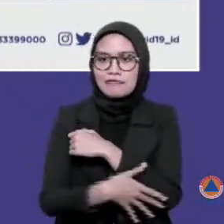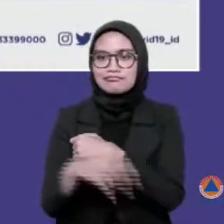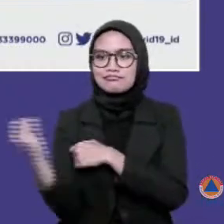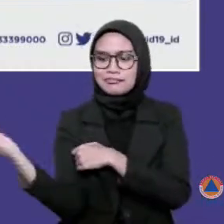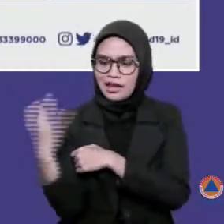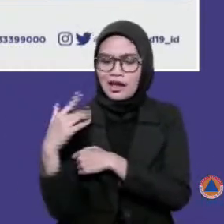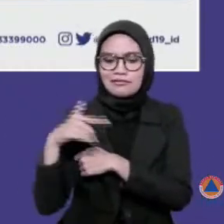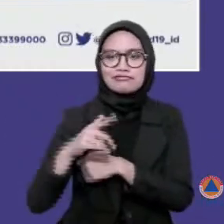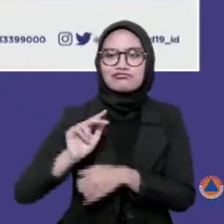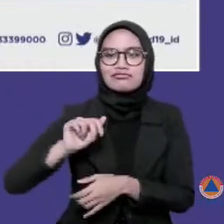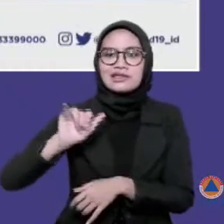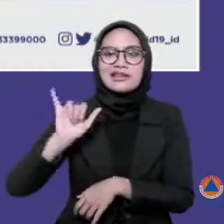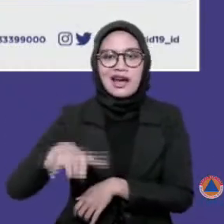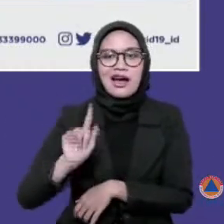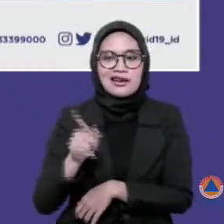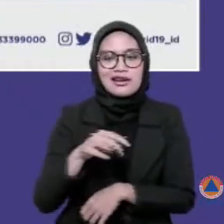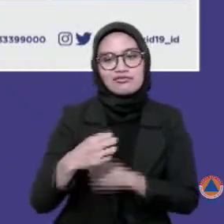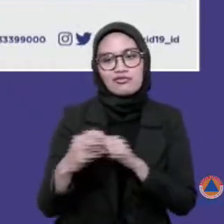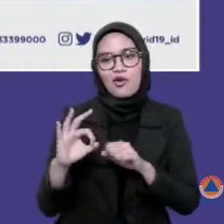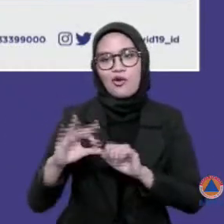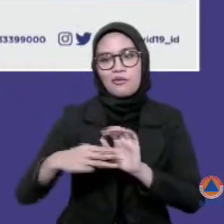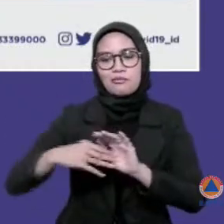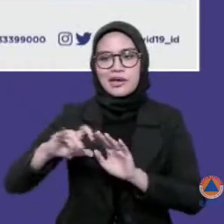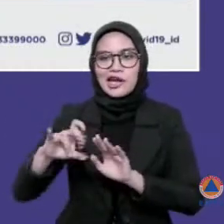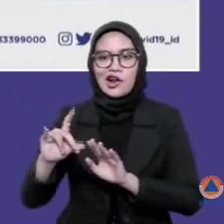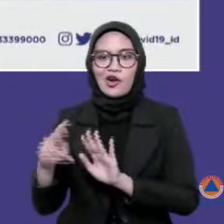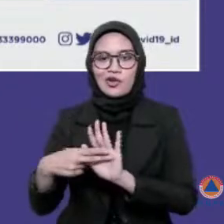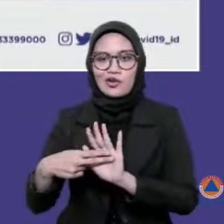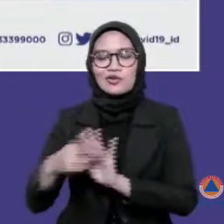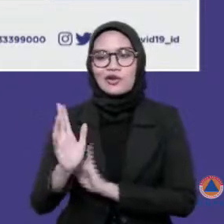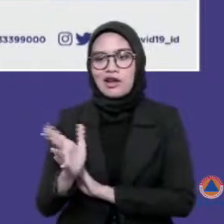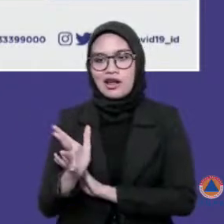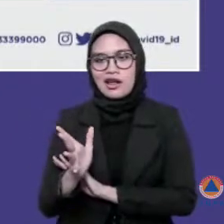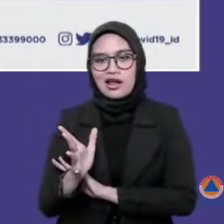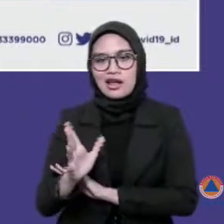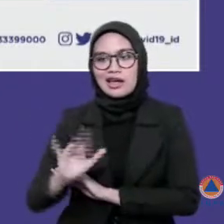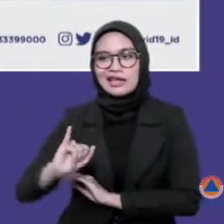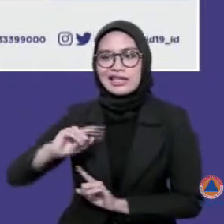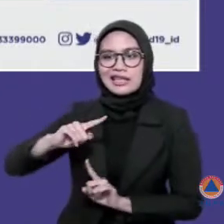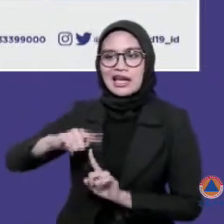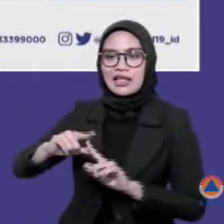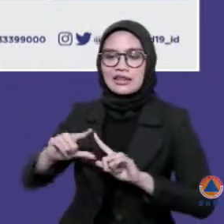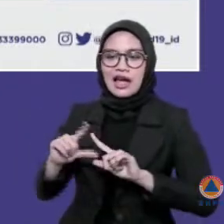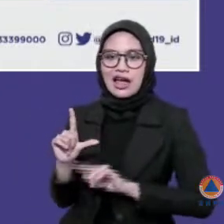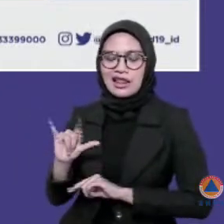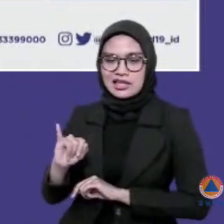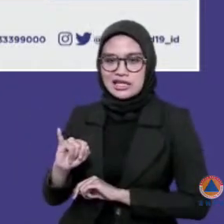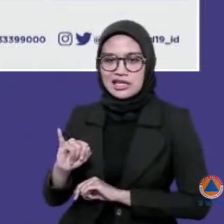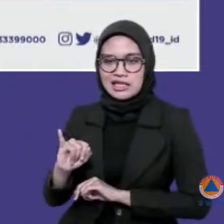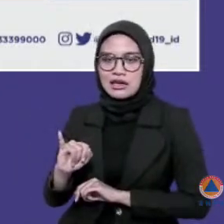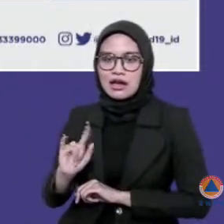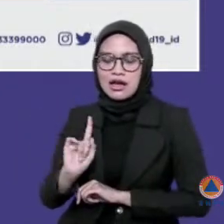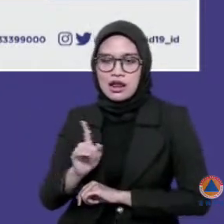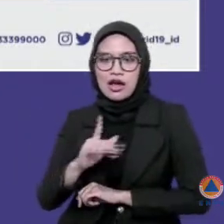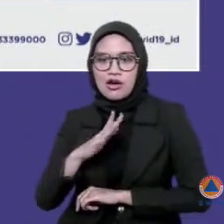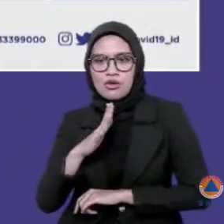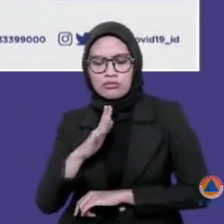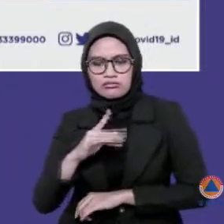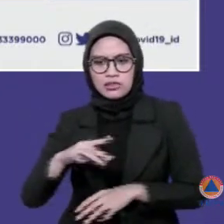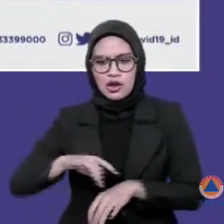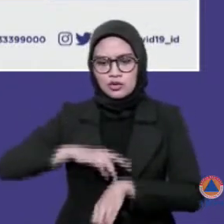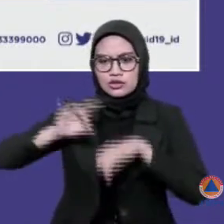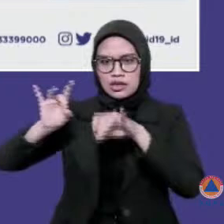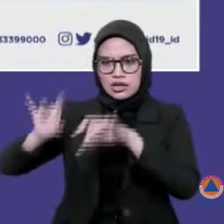of Omicron, such as Italy, Germany, the Netherlands, the UK,